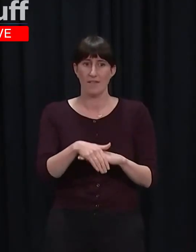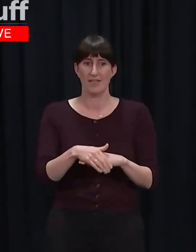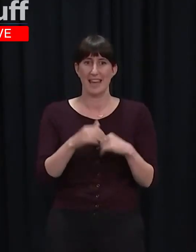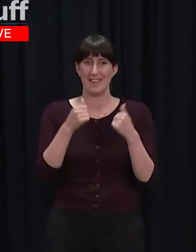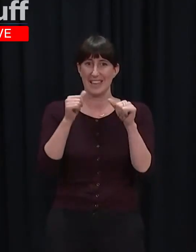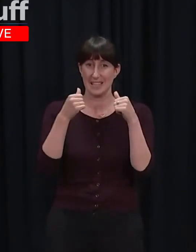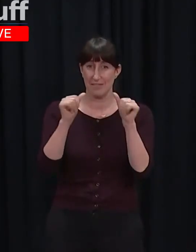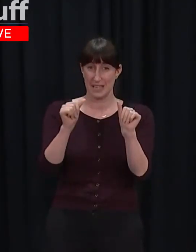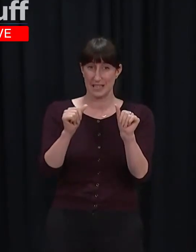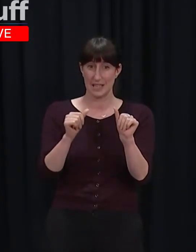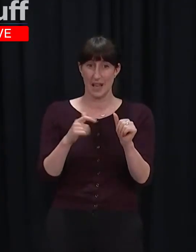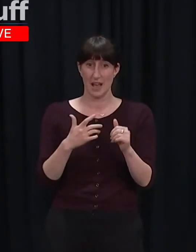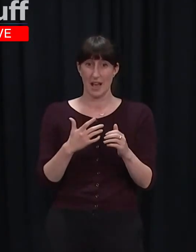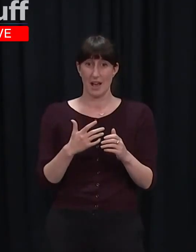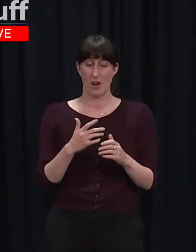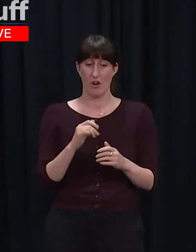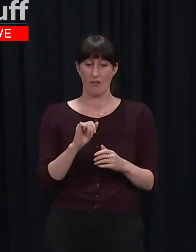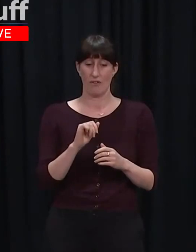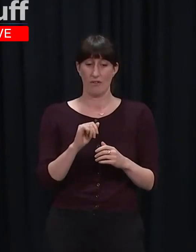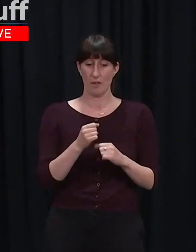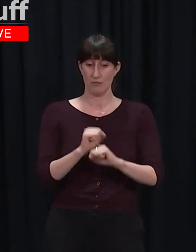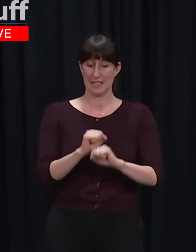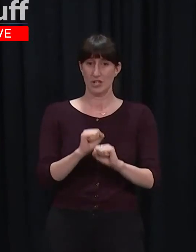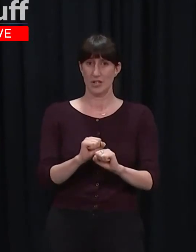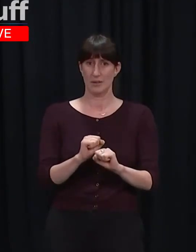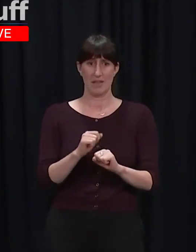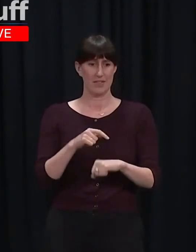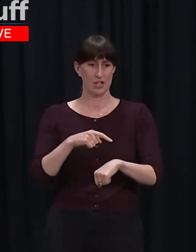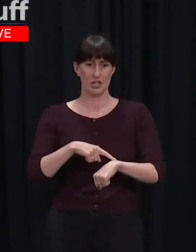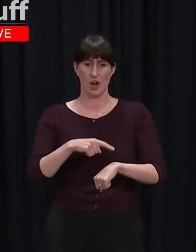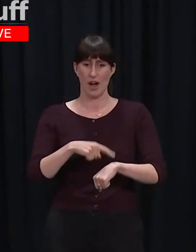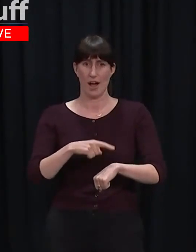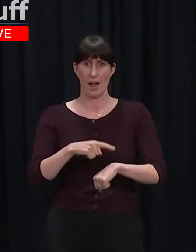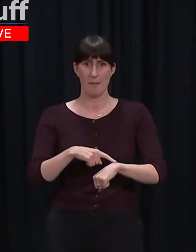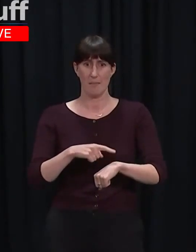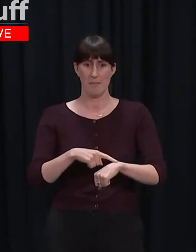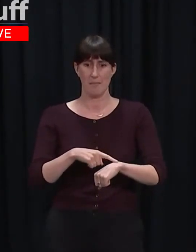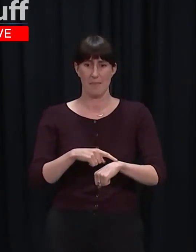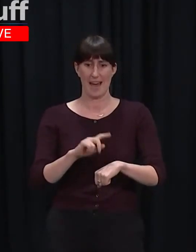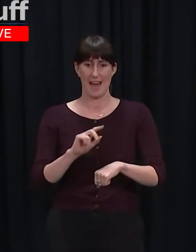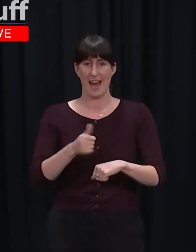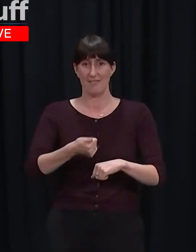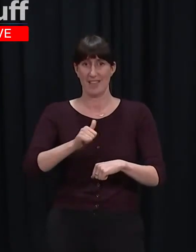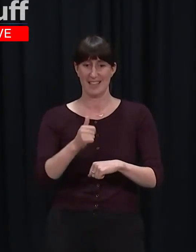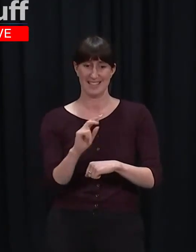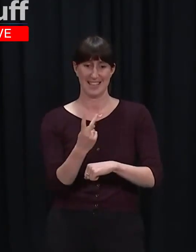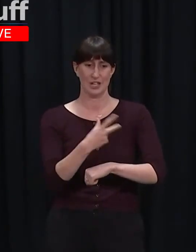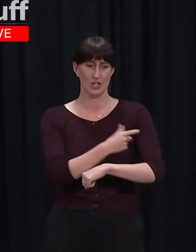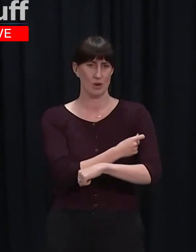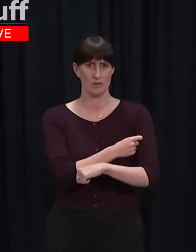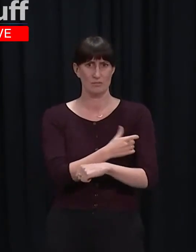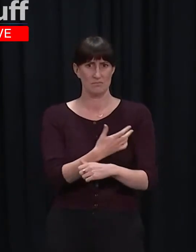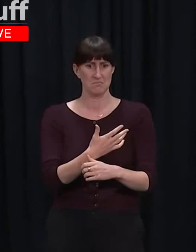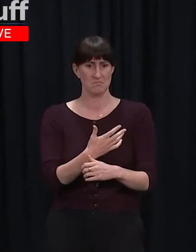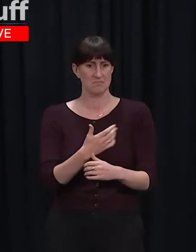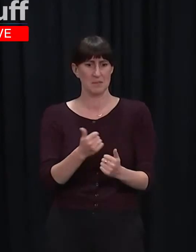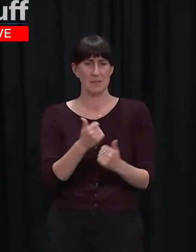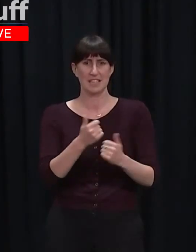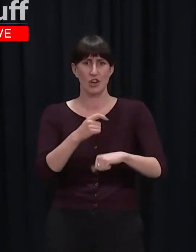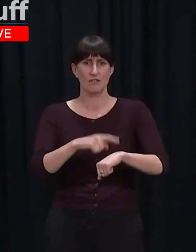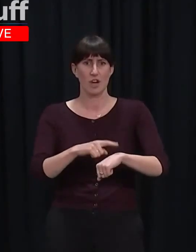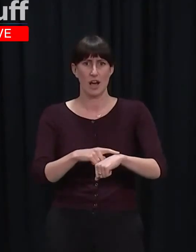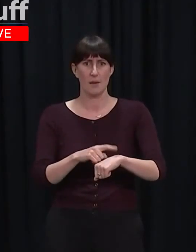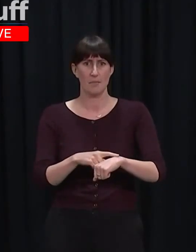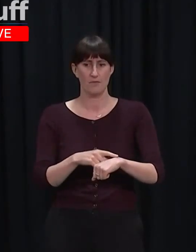people's protection levels right up again. But the median time was very much within the time that we are looking at. But as the Minister said before, all